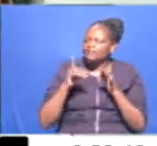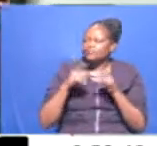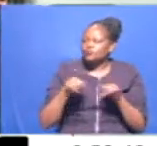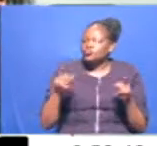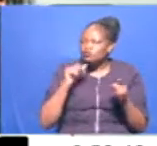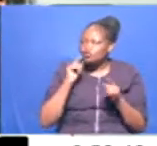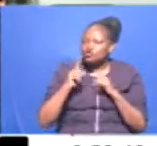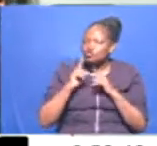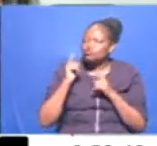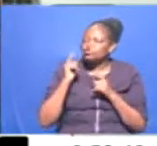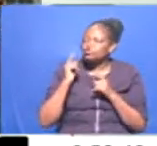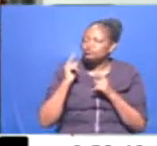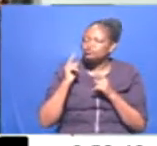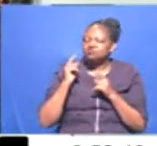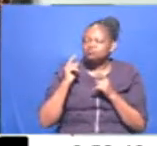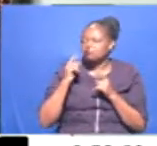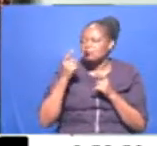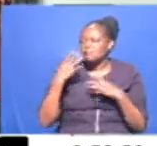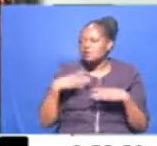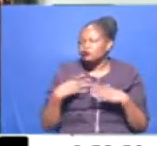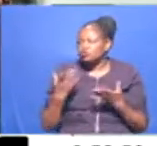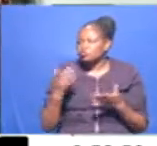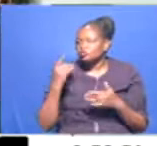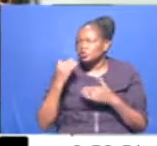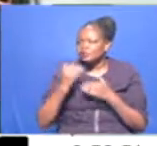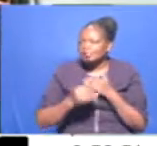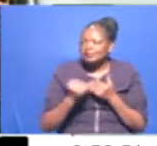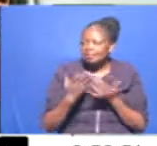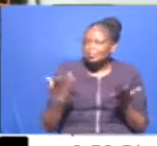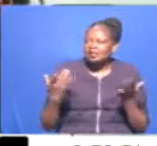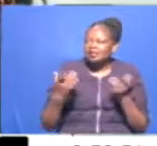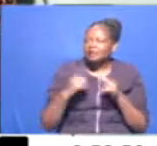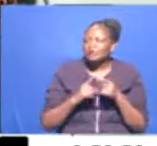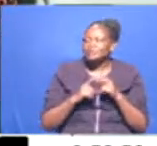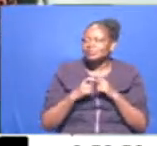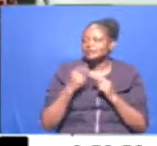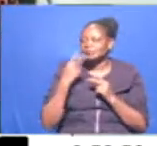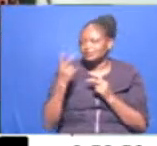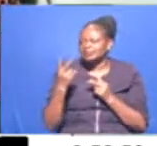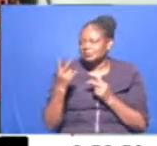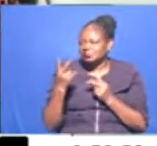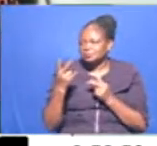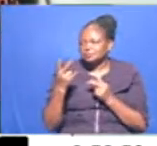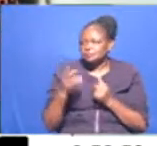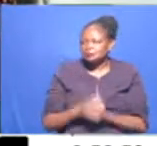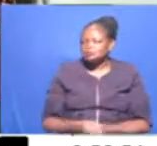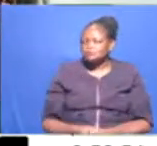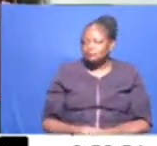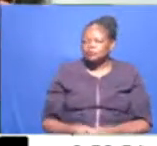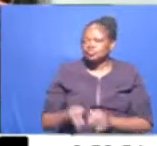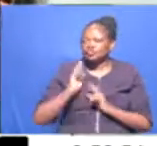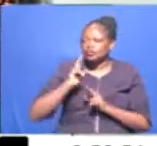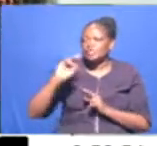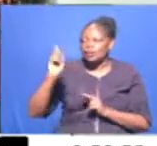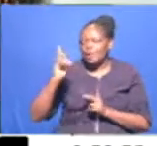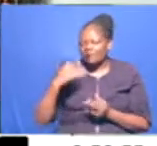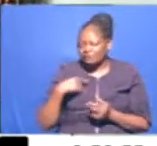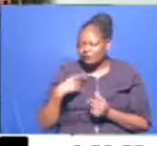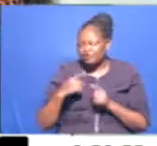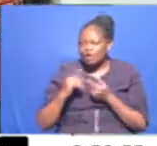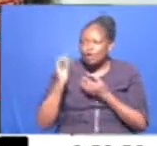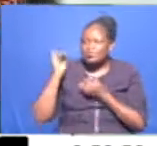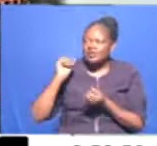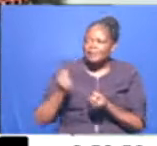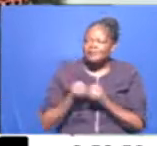your immediate person, walk to the nearest facility. At least we can now start seeing there is that change. Right. Within Nairobi, I know it's there. I hope this is happening